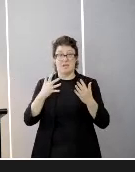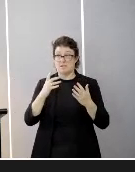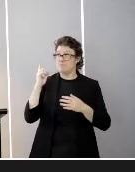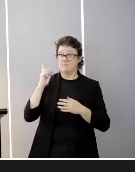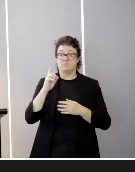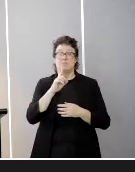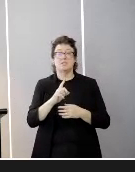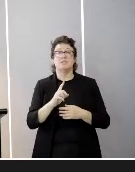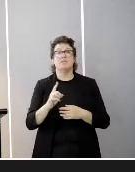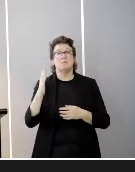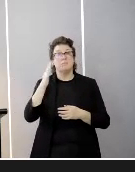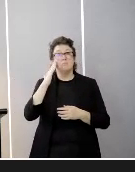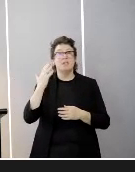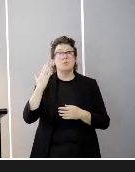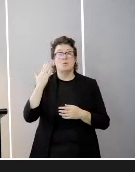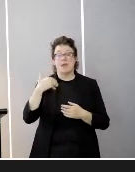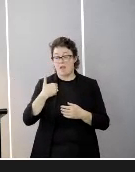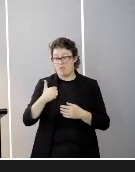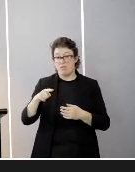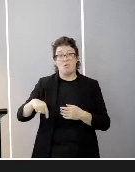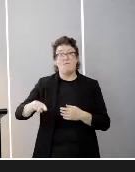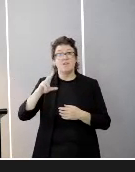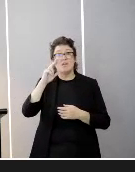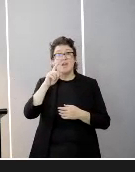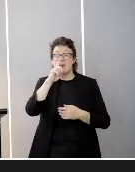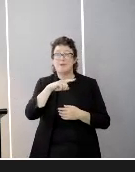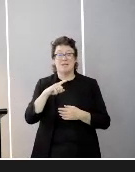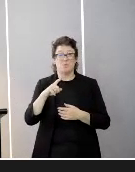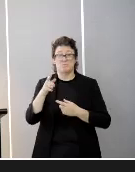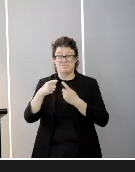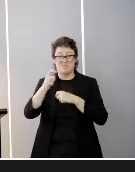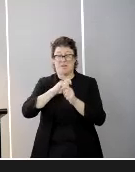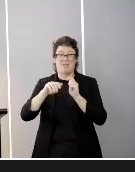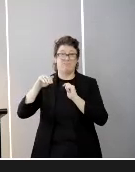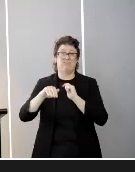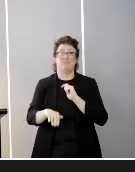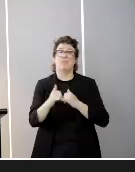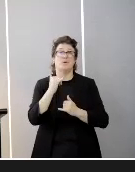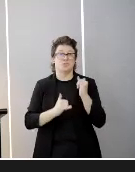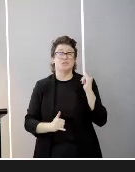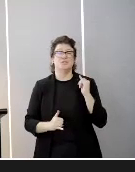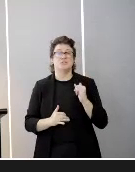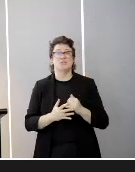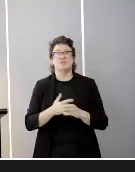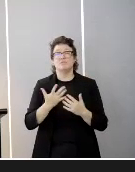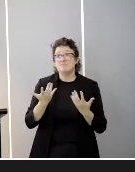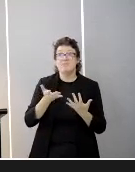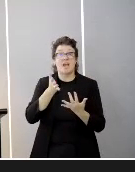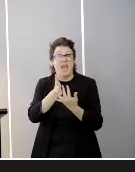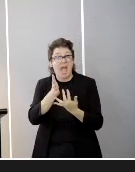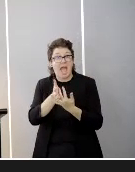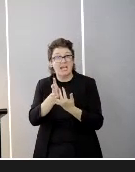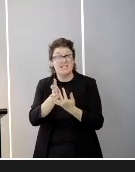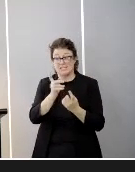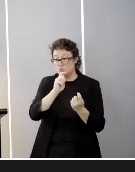health, especially in young people, is getting worse. So we need to rethink kind of some of the things that we're doing. Access to treatment has gone